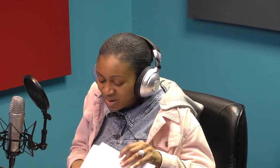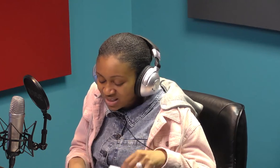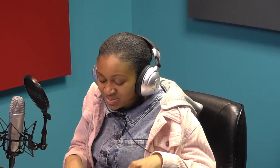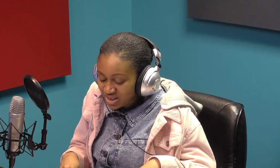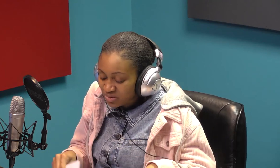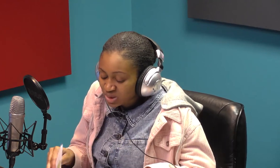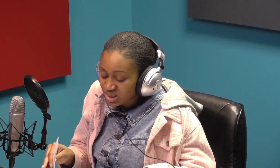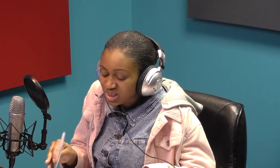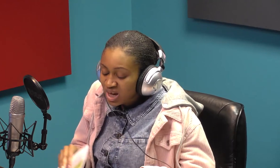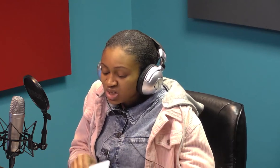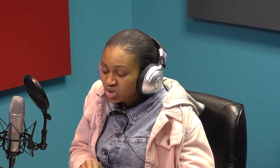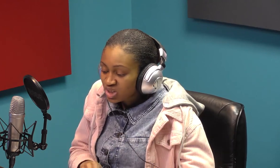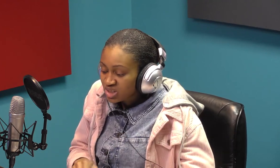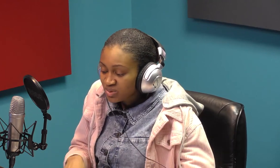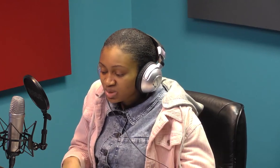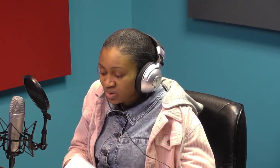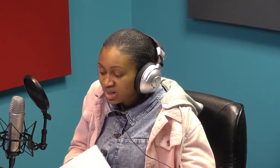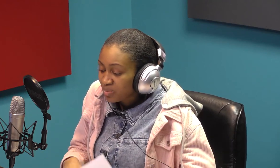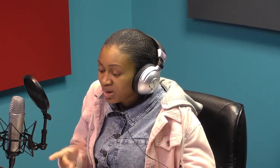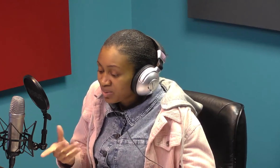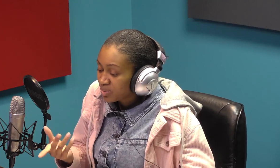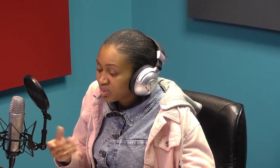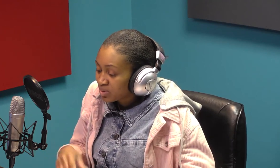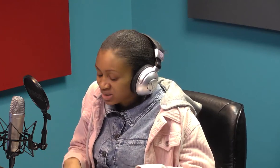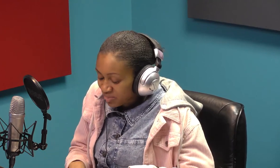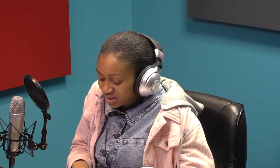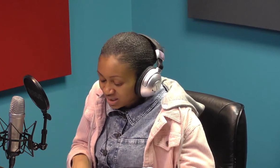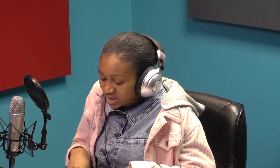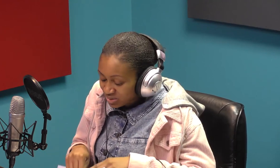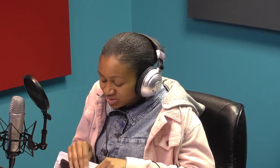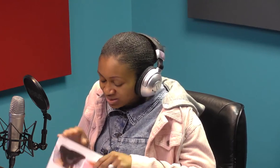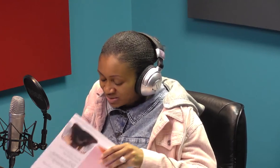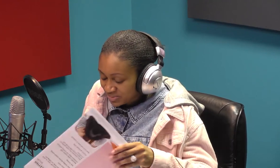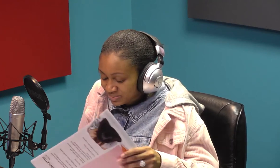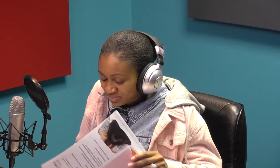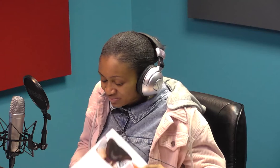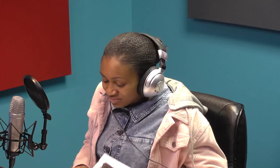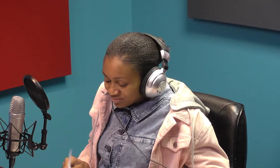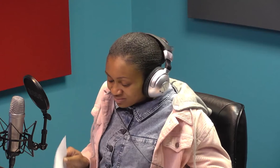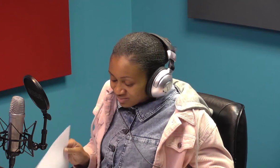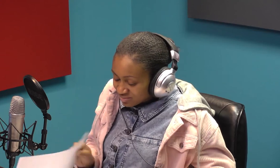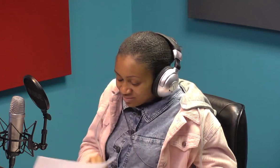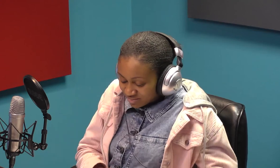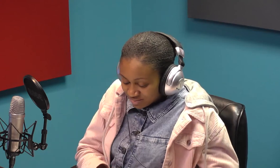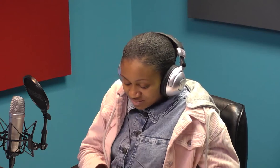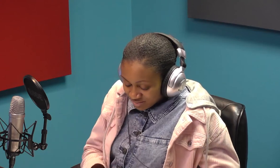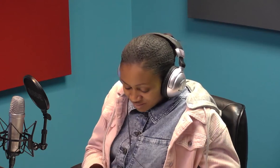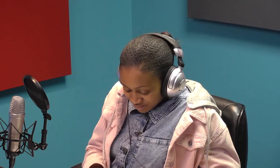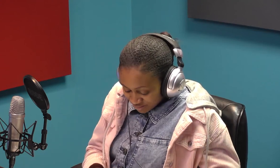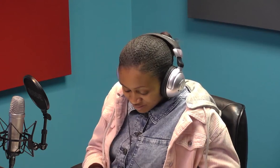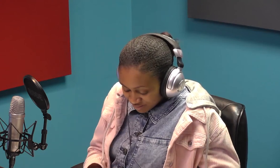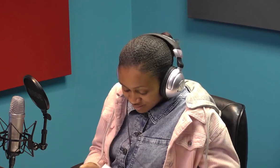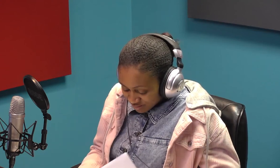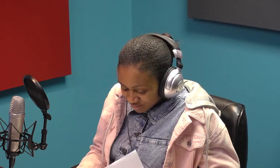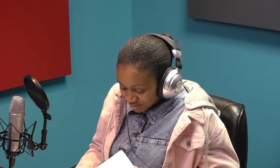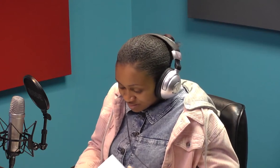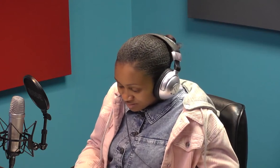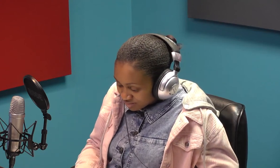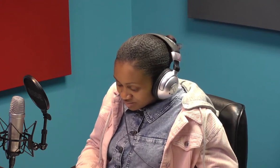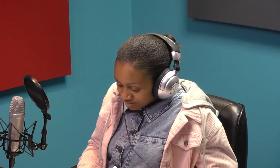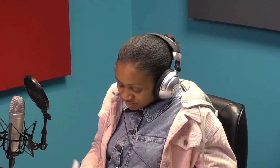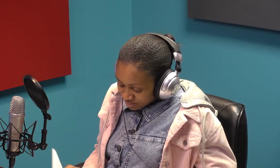we're going to talk about some differences just between baby boomers and millennials. Okay, so, um,